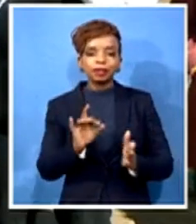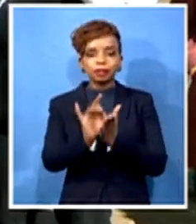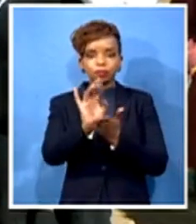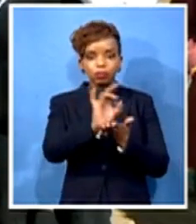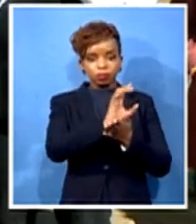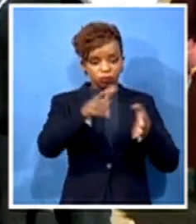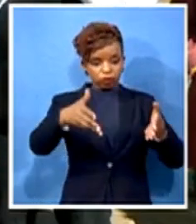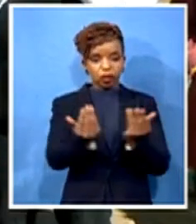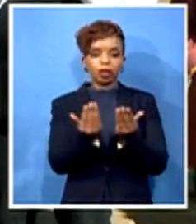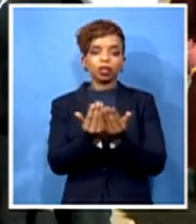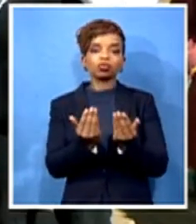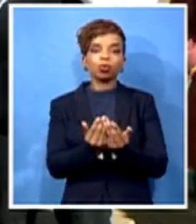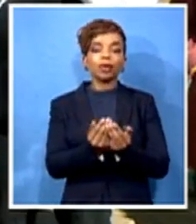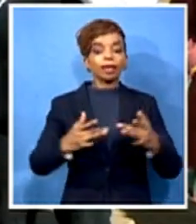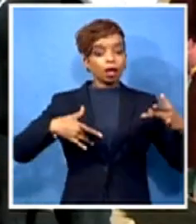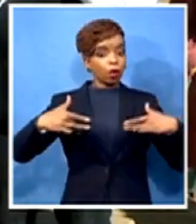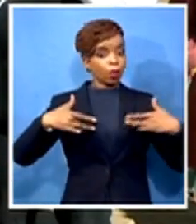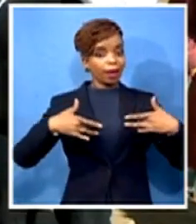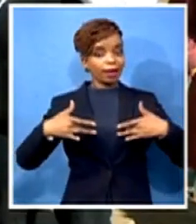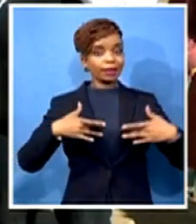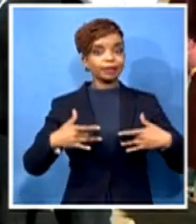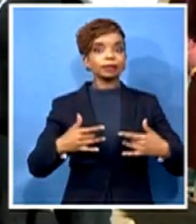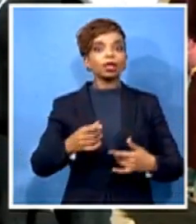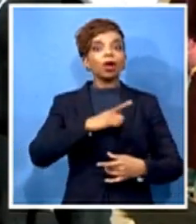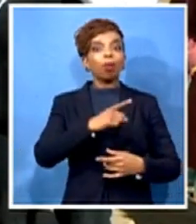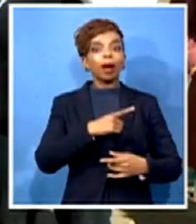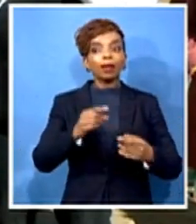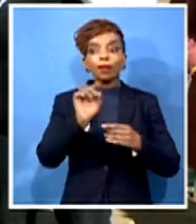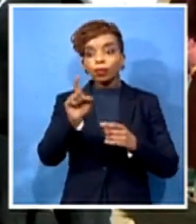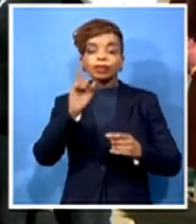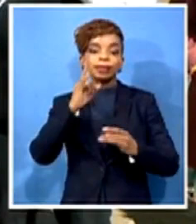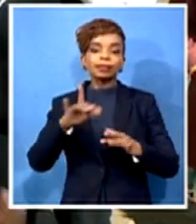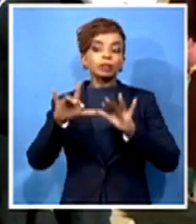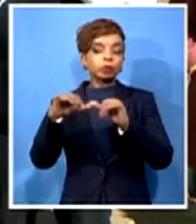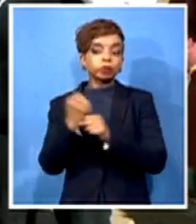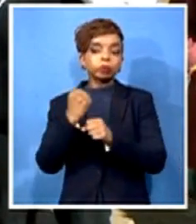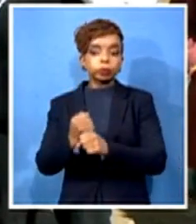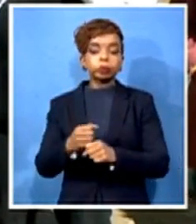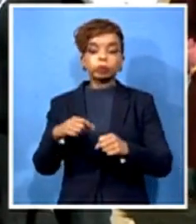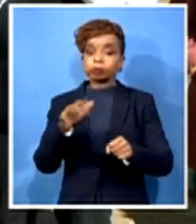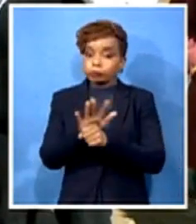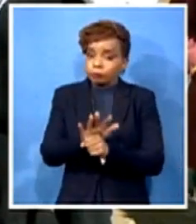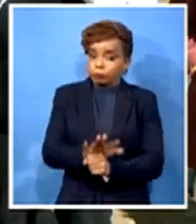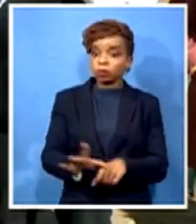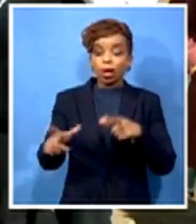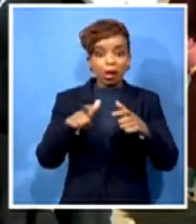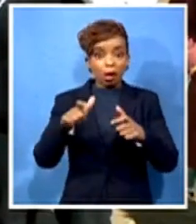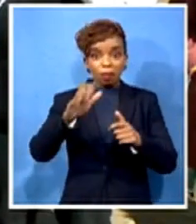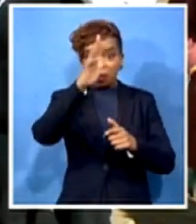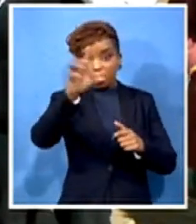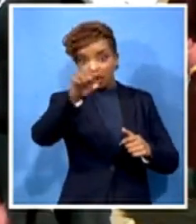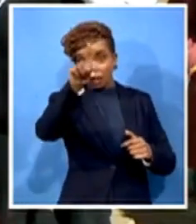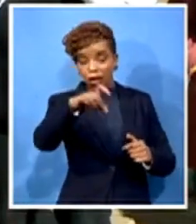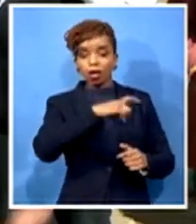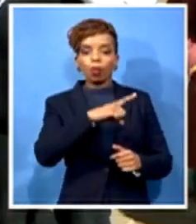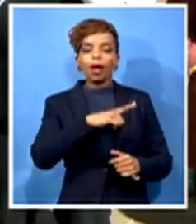the workload, whether they'll be able to cope. As I said, the rest of the school has returned to school today. Literally, schools have reopened for